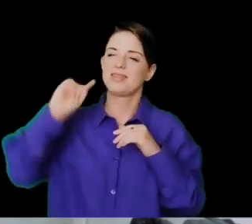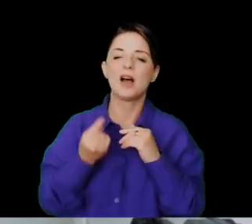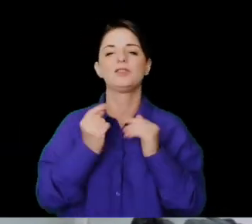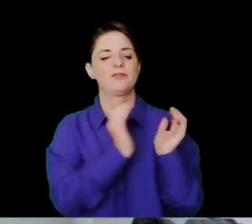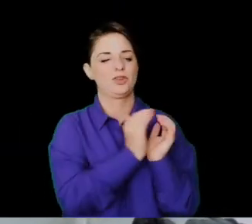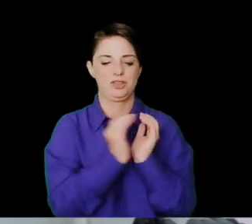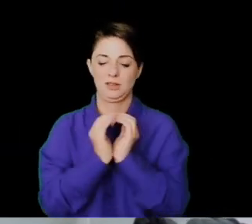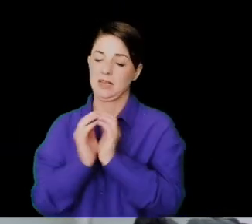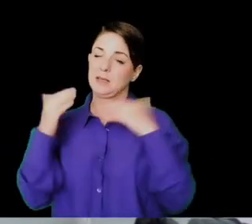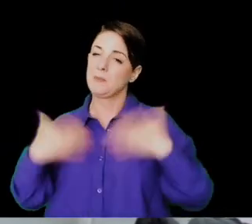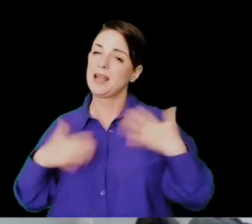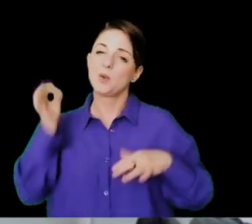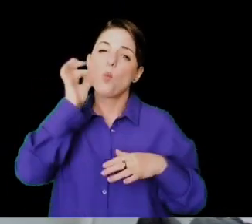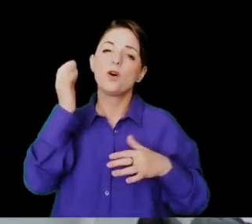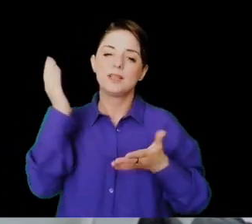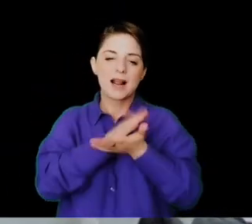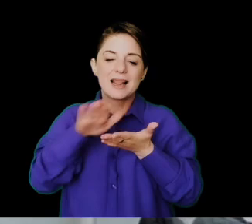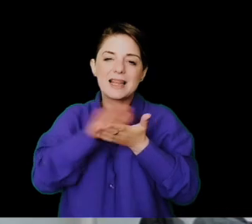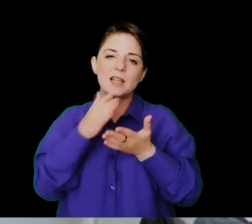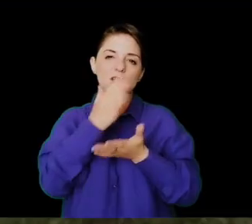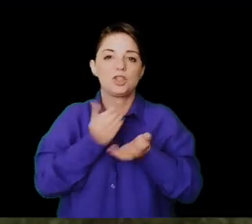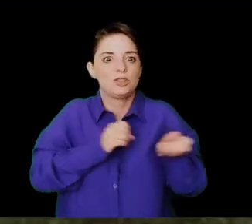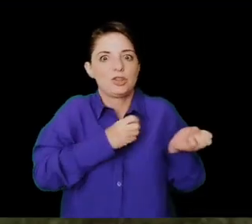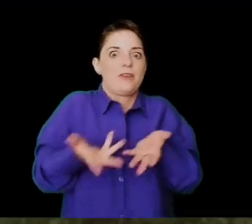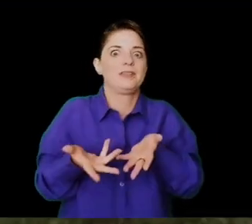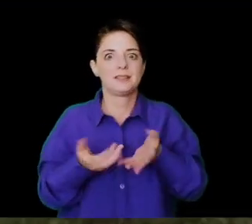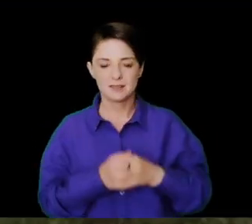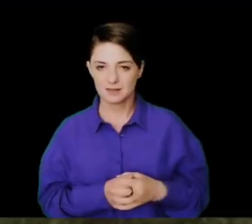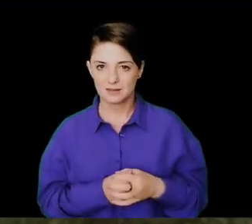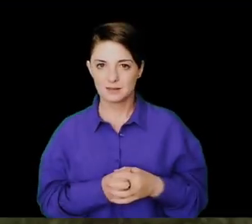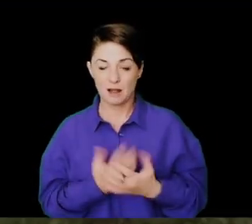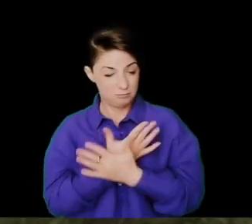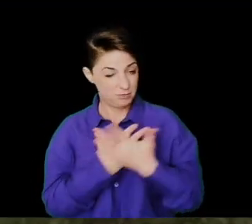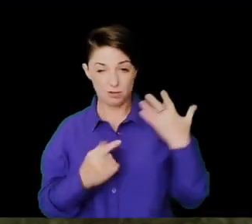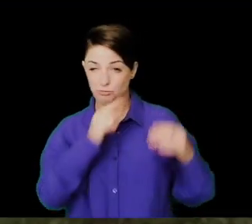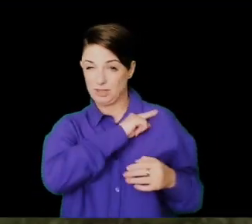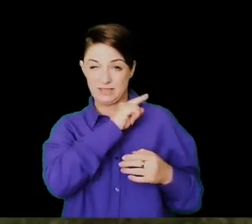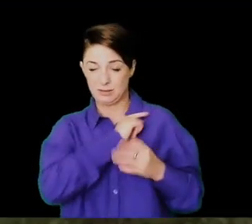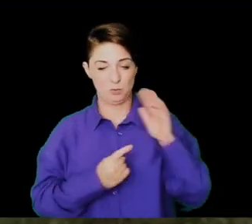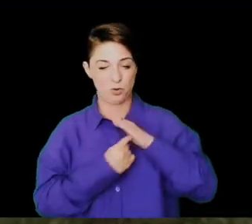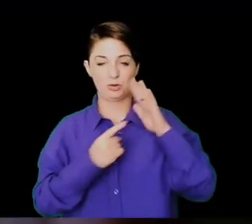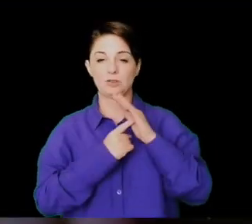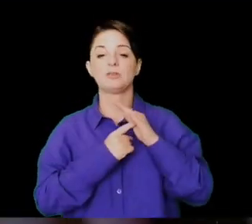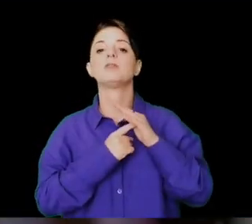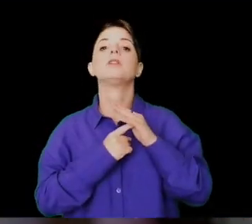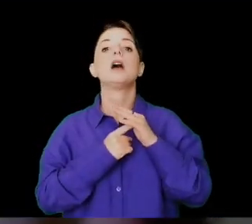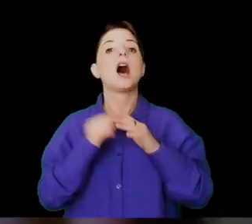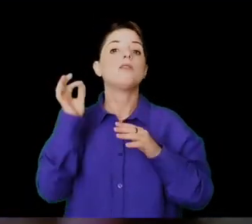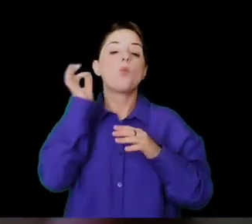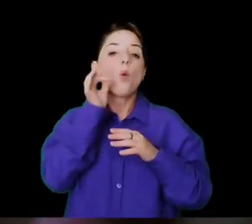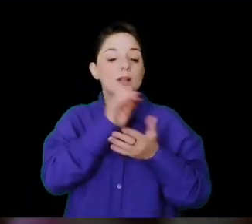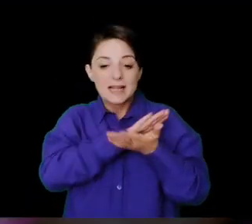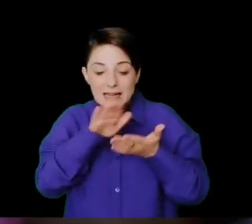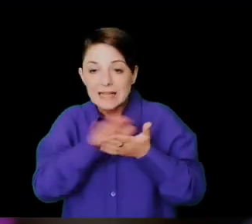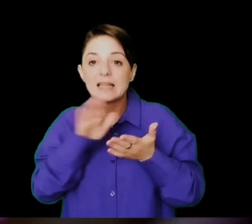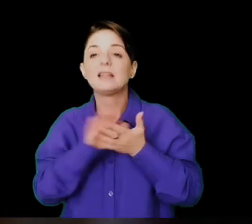oysters on it. It's an amazing water cleaning service. The oyster is such an important species for so many reasons. By creating seabed